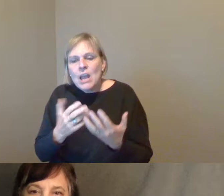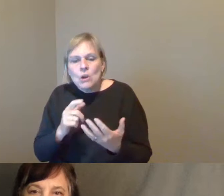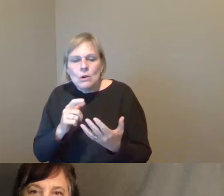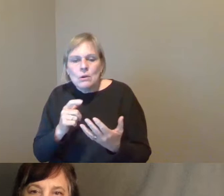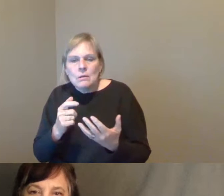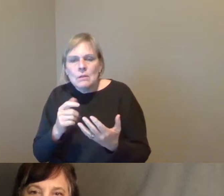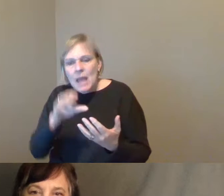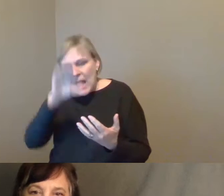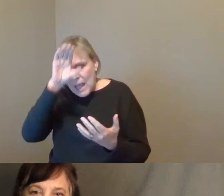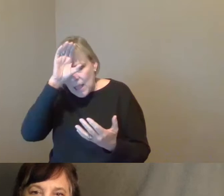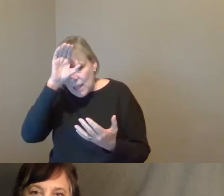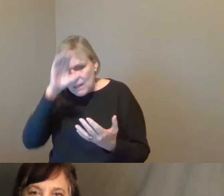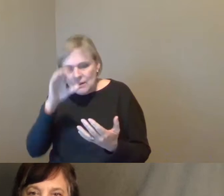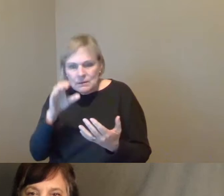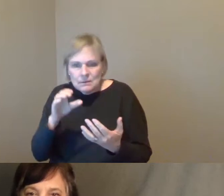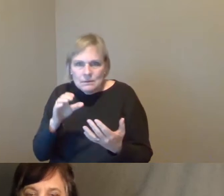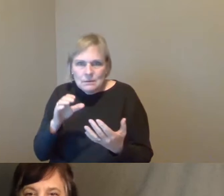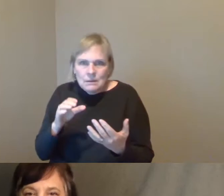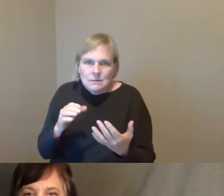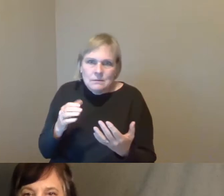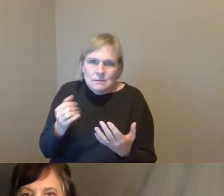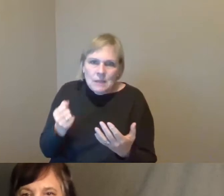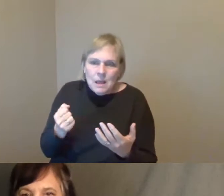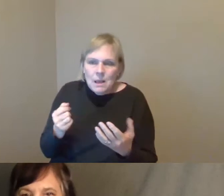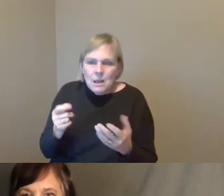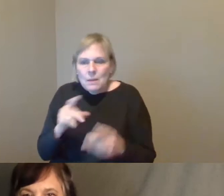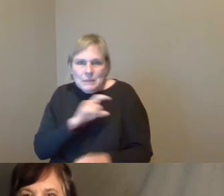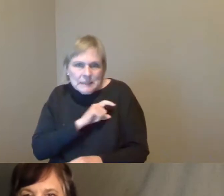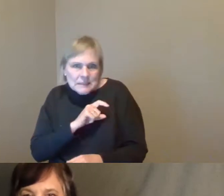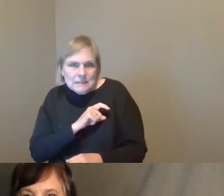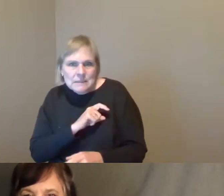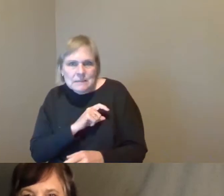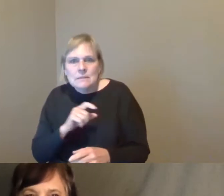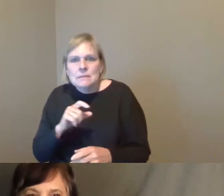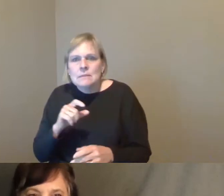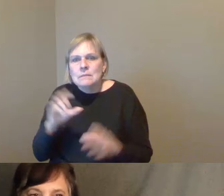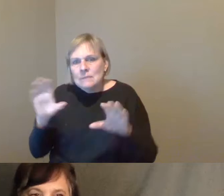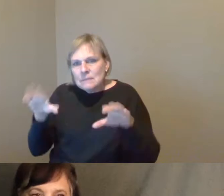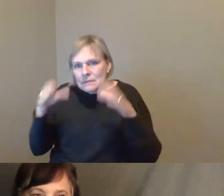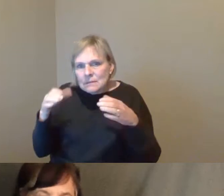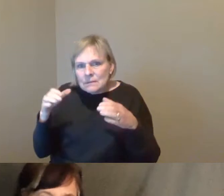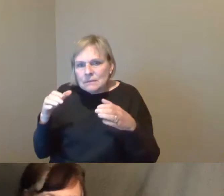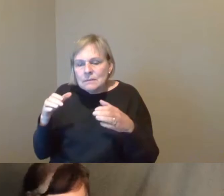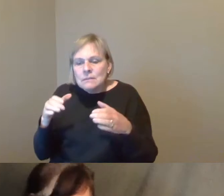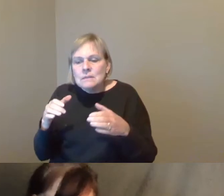ambulance, police, and the location, and then send it.